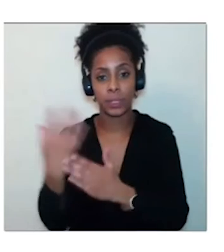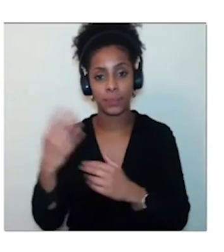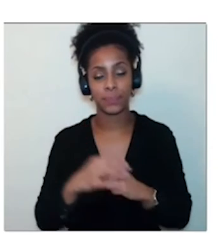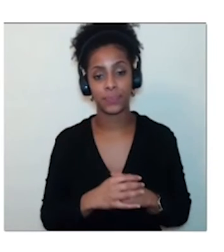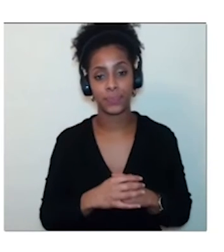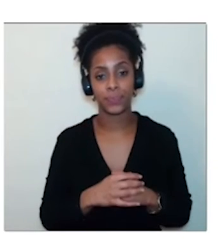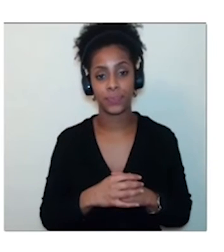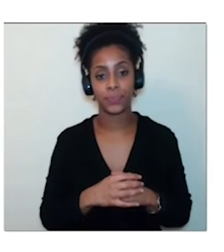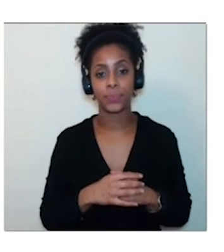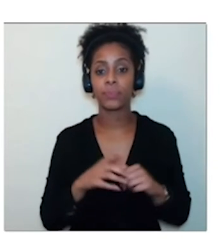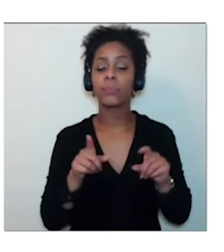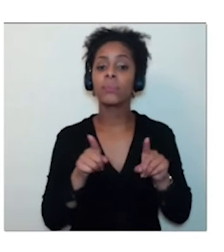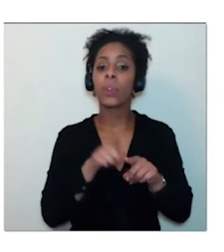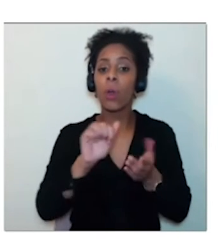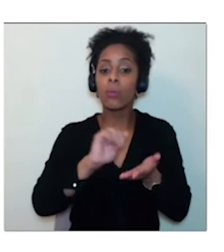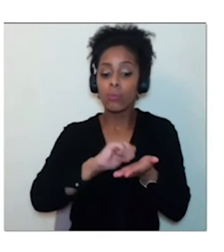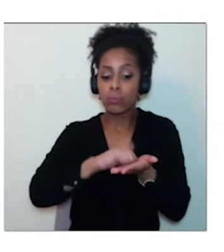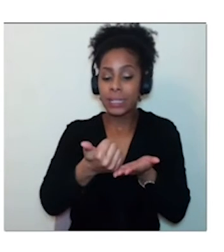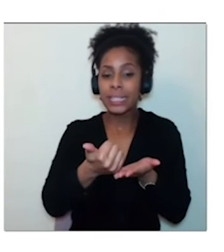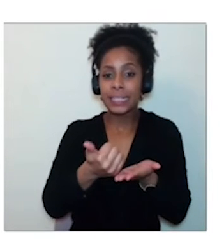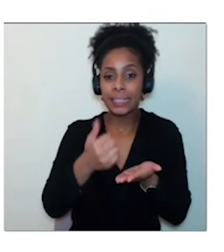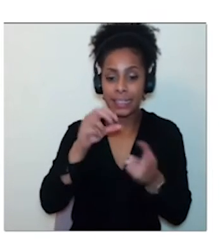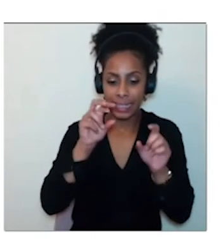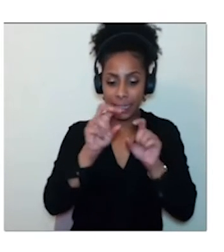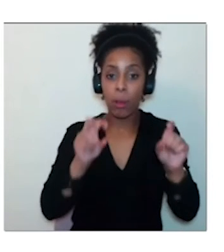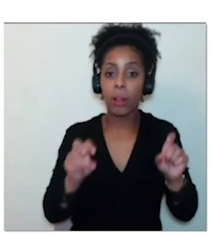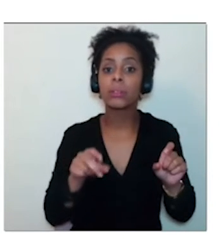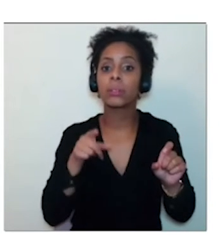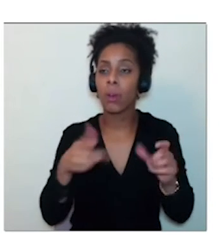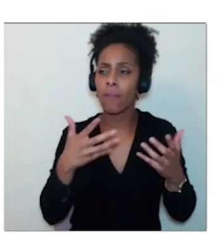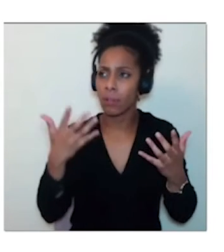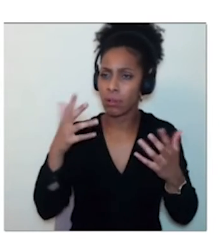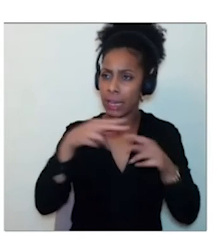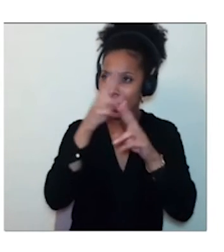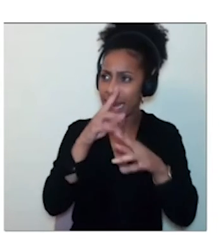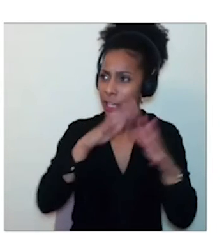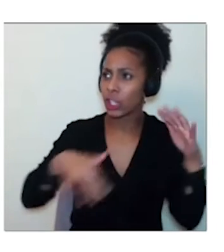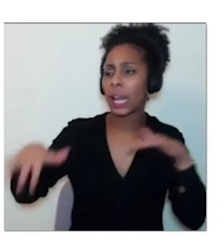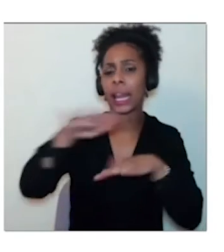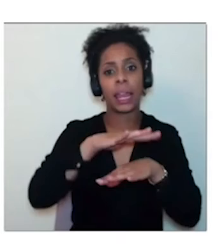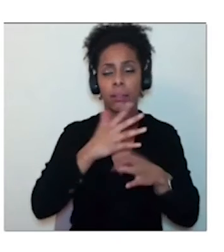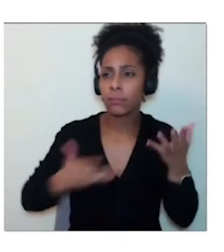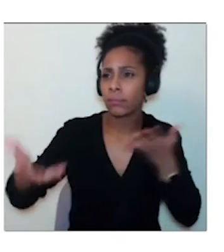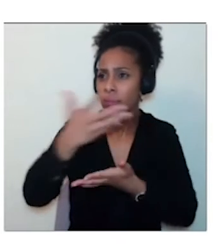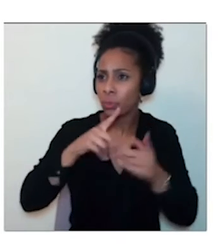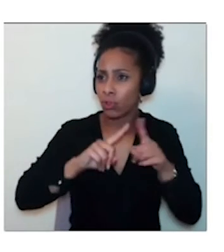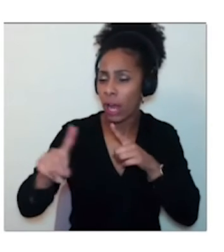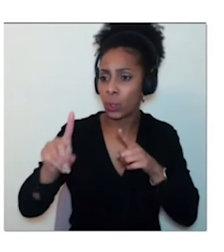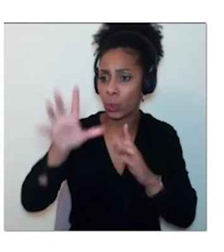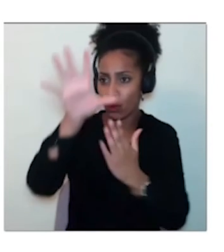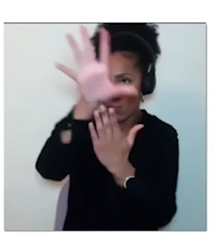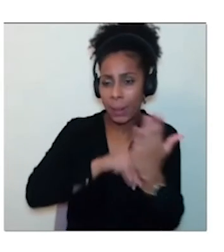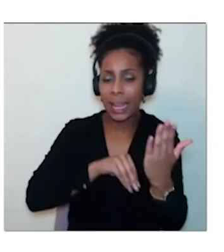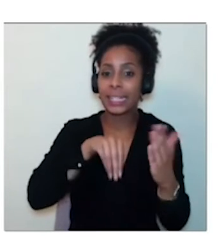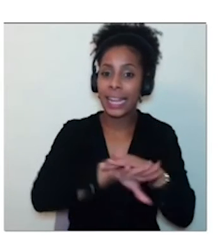symbols are often debated nationally and internationally with a view to replicating them in Braille. UEB is therefore